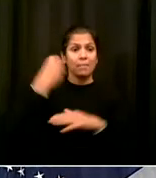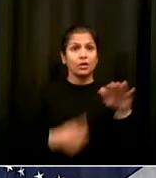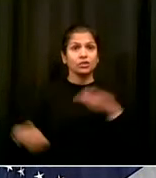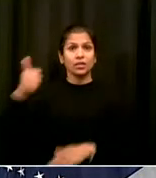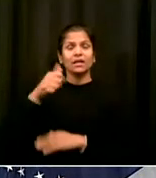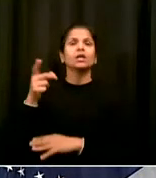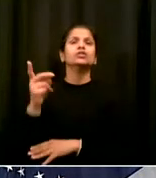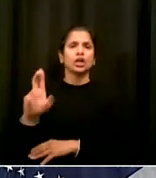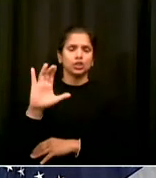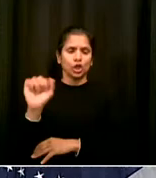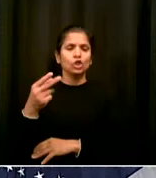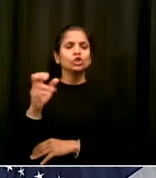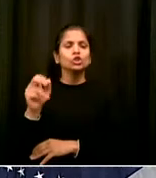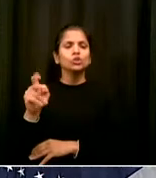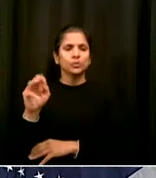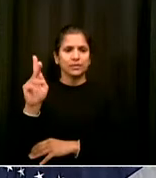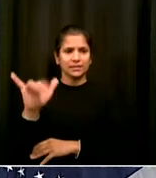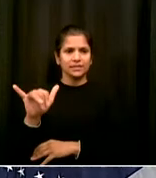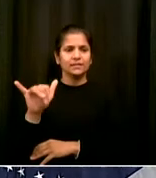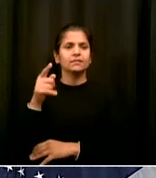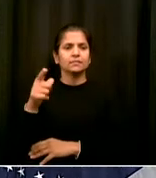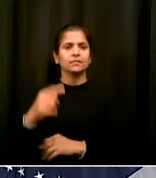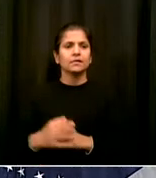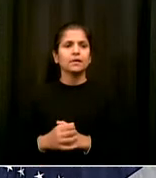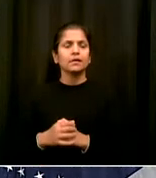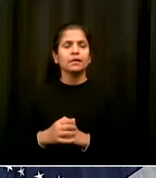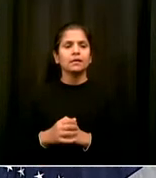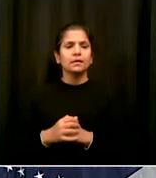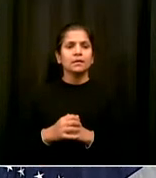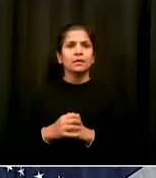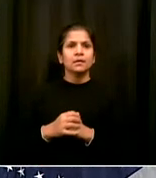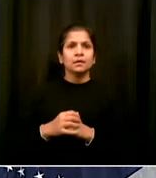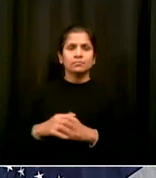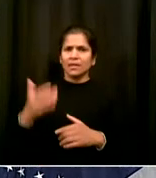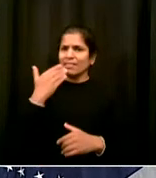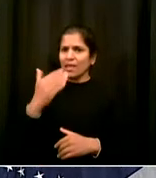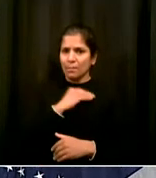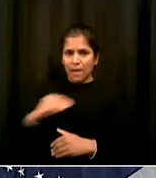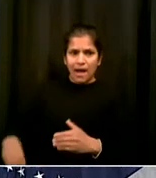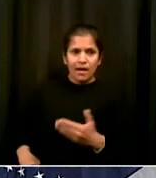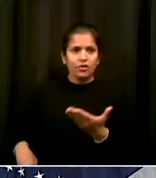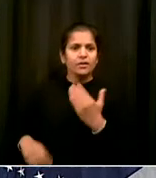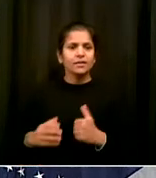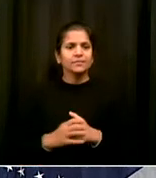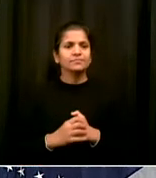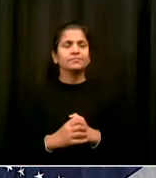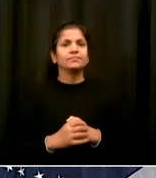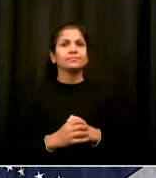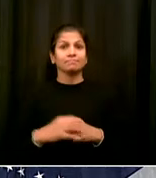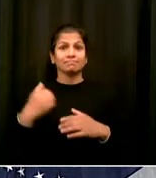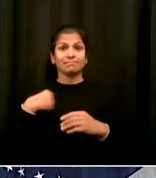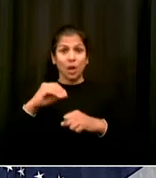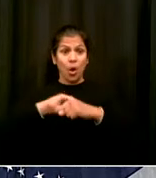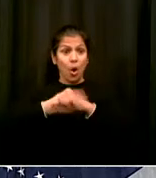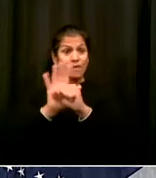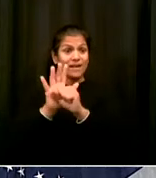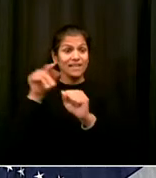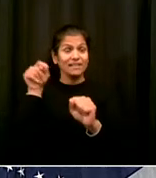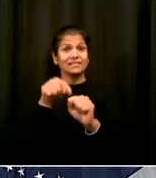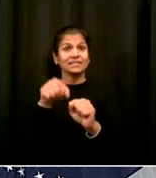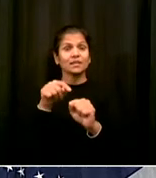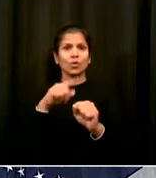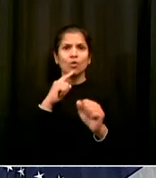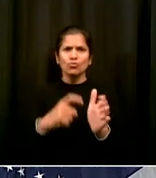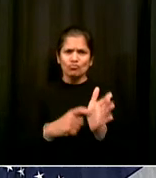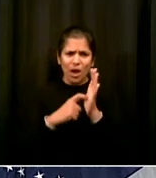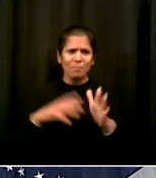Mr. Mayor. Well, beating a virus is a team sport, and we need every position on the field to